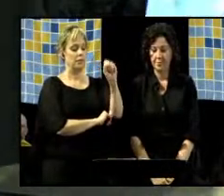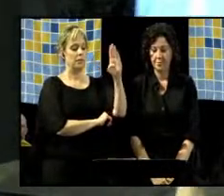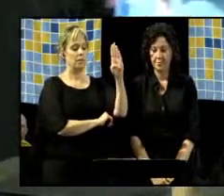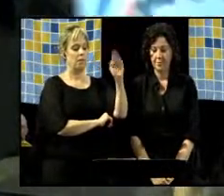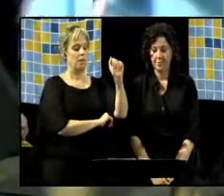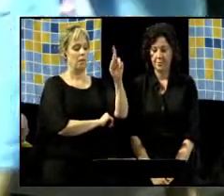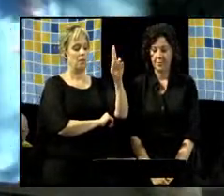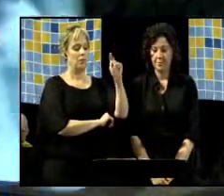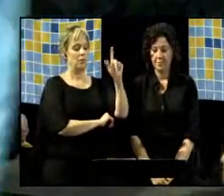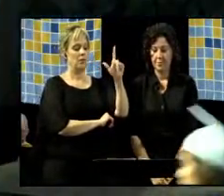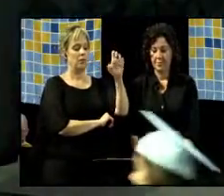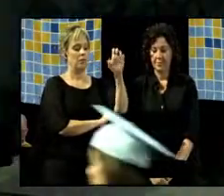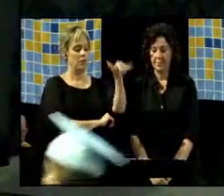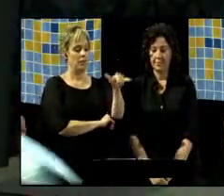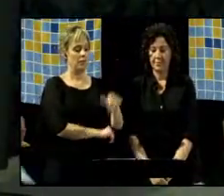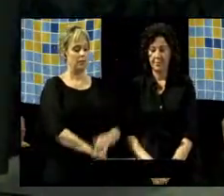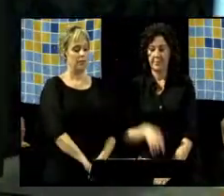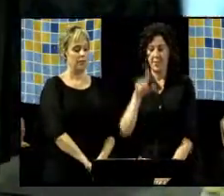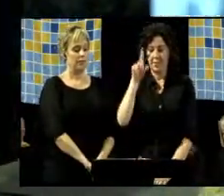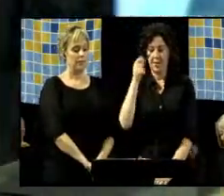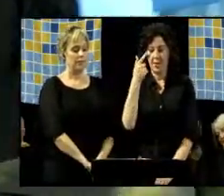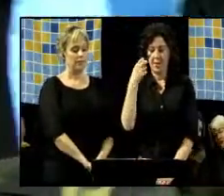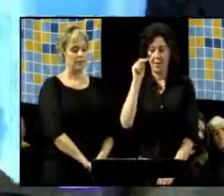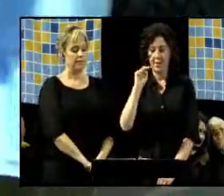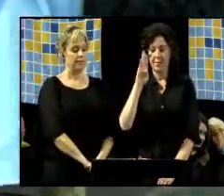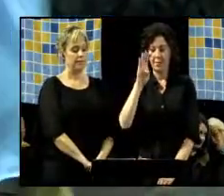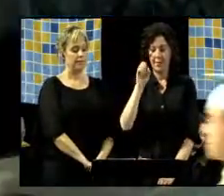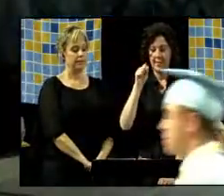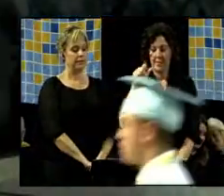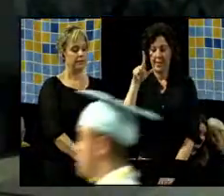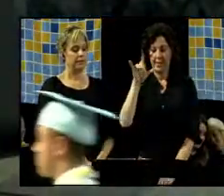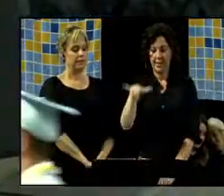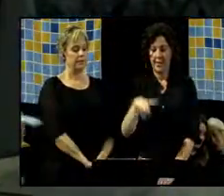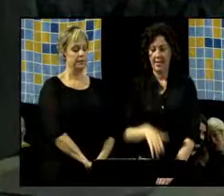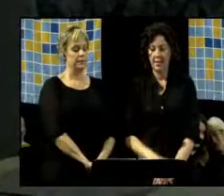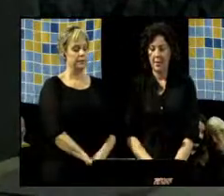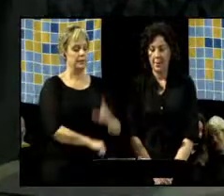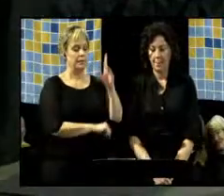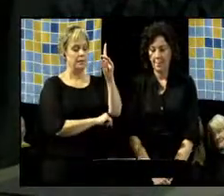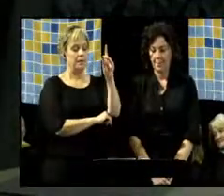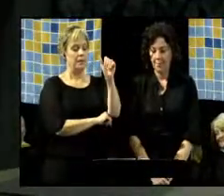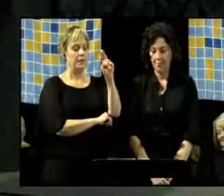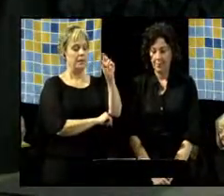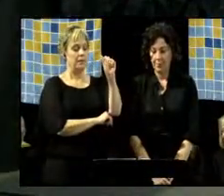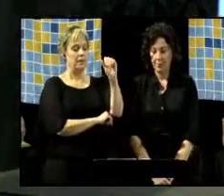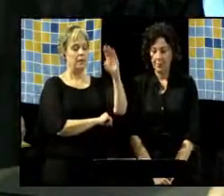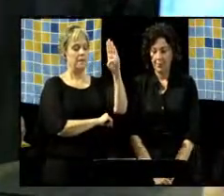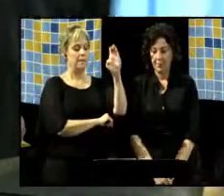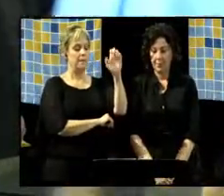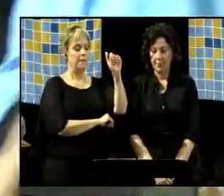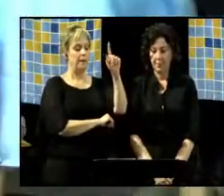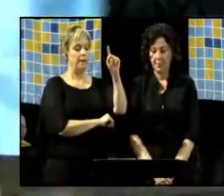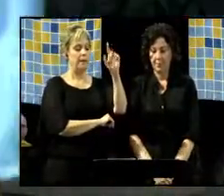Bartley, Logan Blaze Beasley, Dana Jade